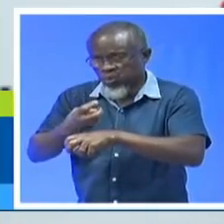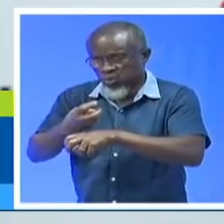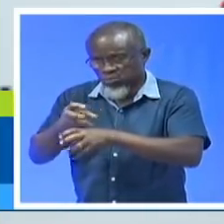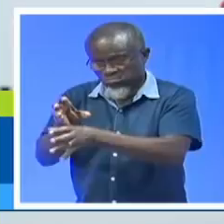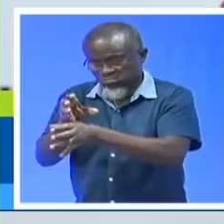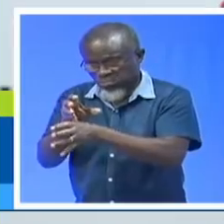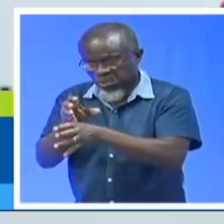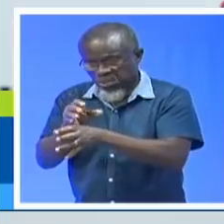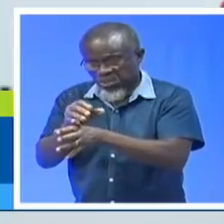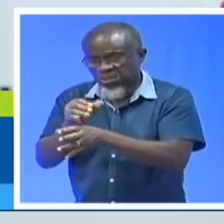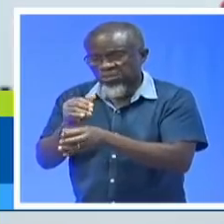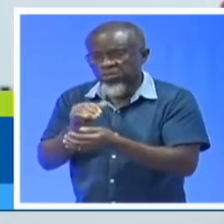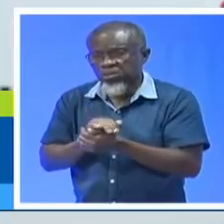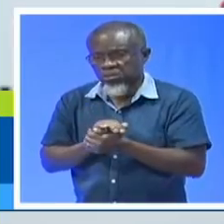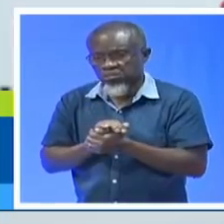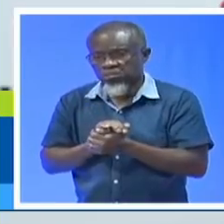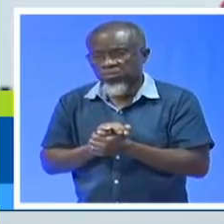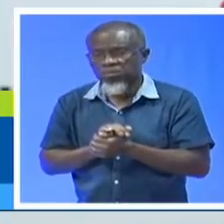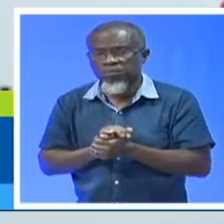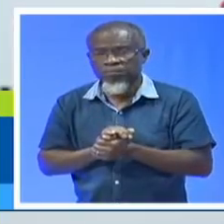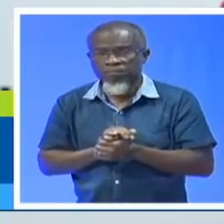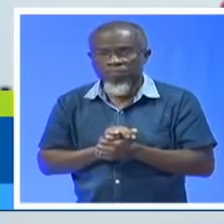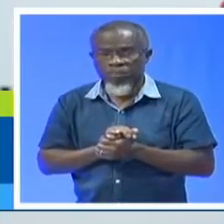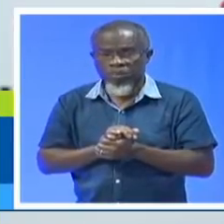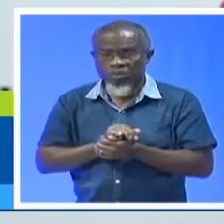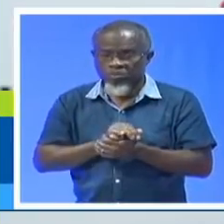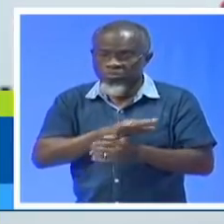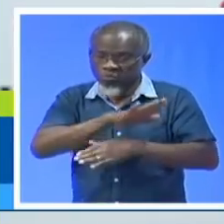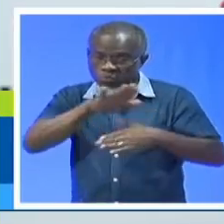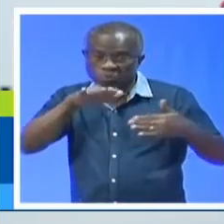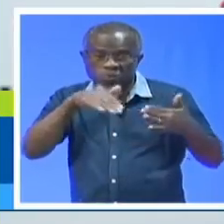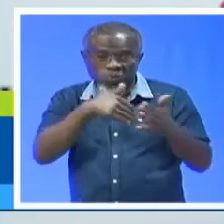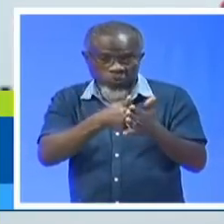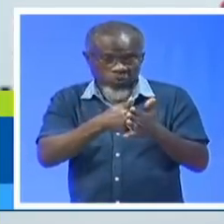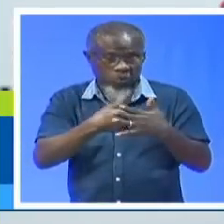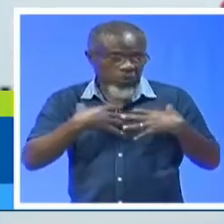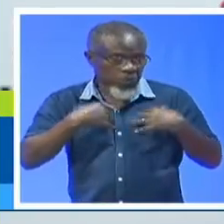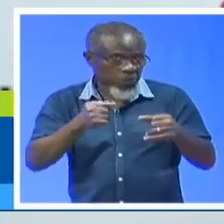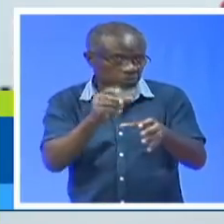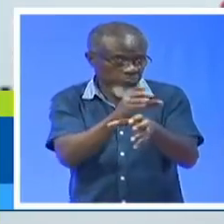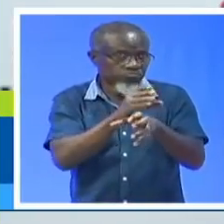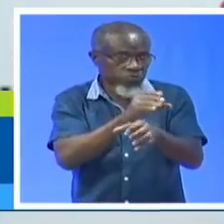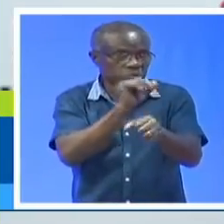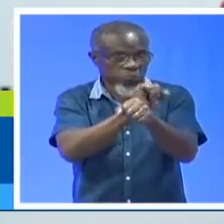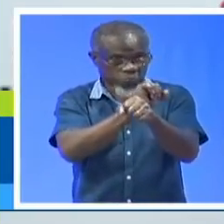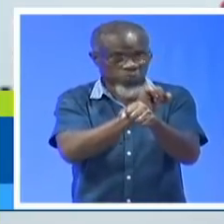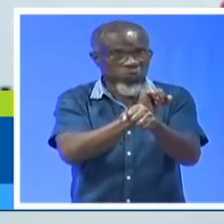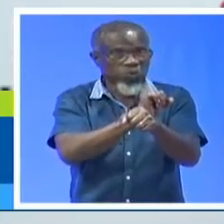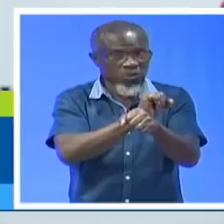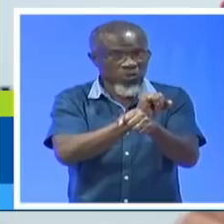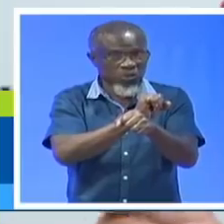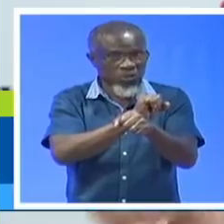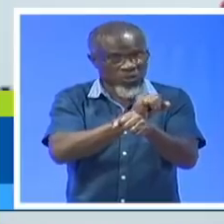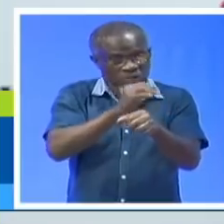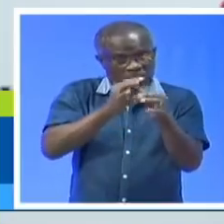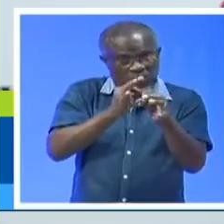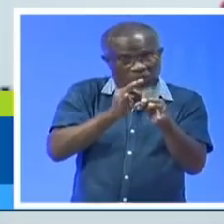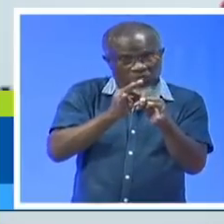However, as I said earlier, all our healthcare workers, to avoid